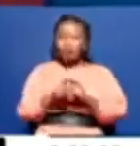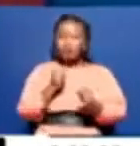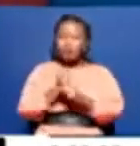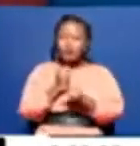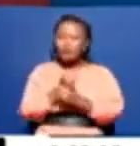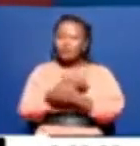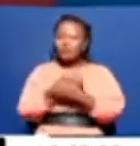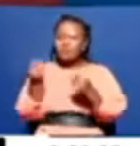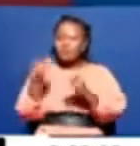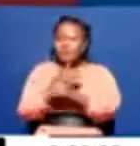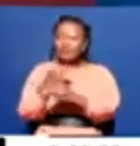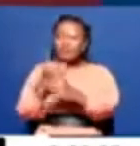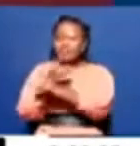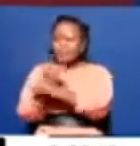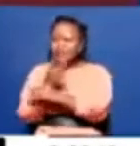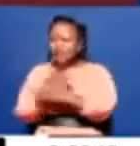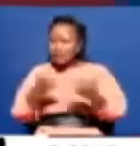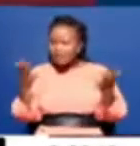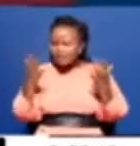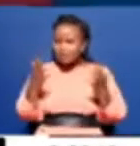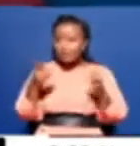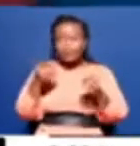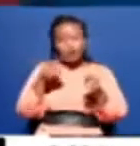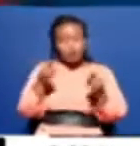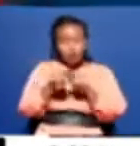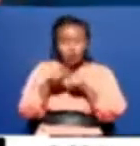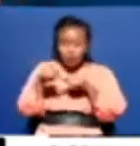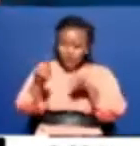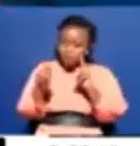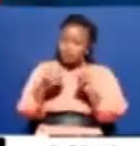are able to multitask. Mm-hmm. To continue that way, to be strong,